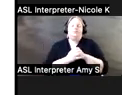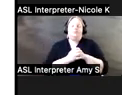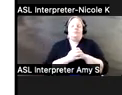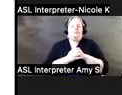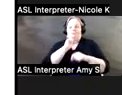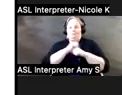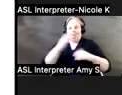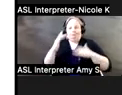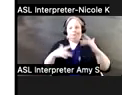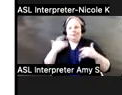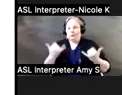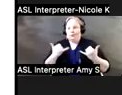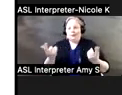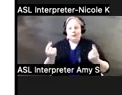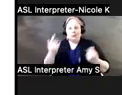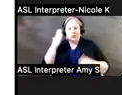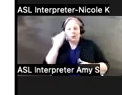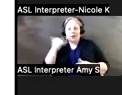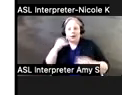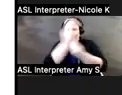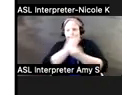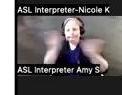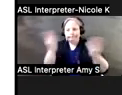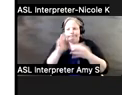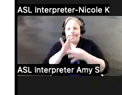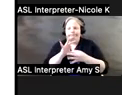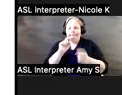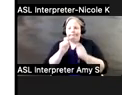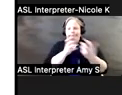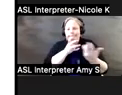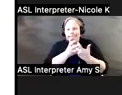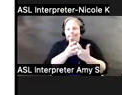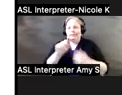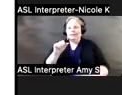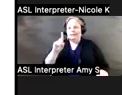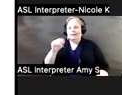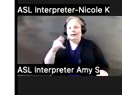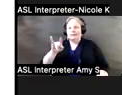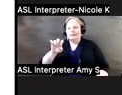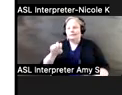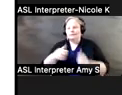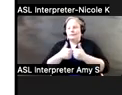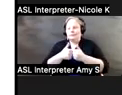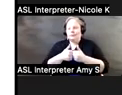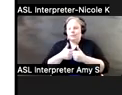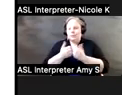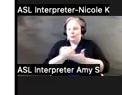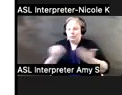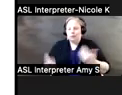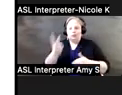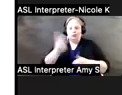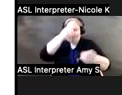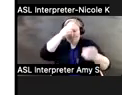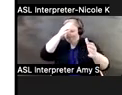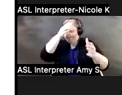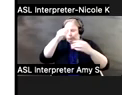excited today to share some information about adaptive gaming equipment, and we've got two extremely knowledgeable presenters that